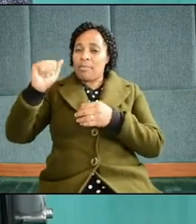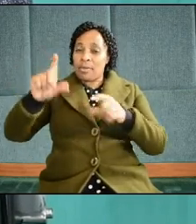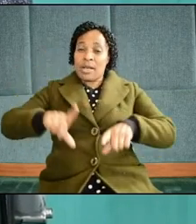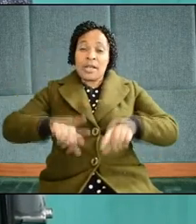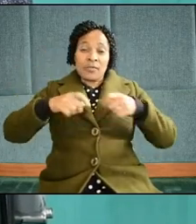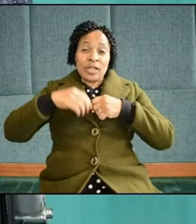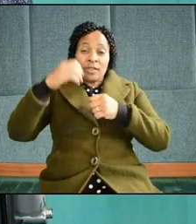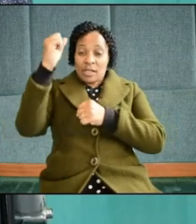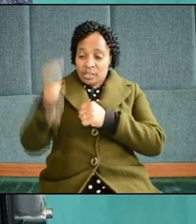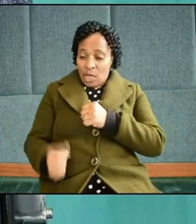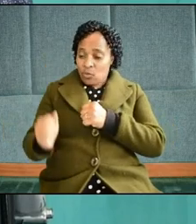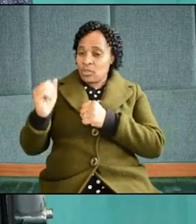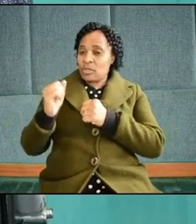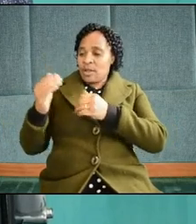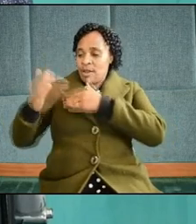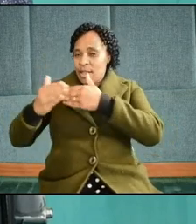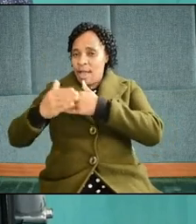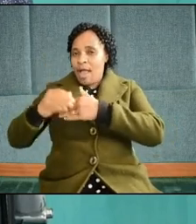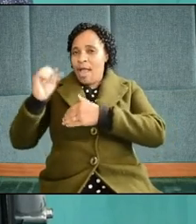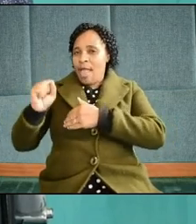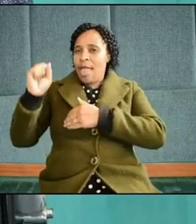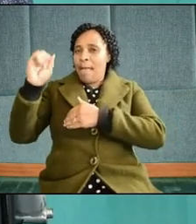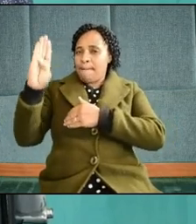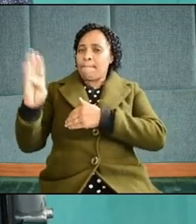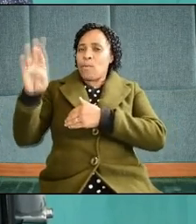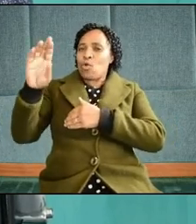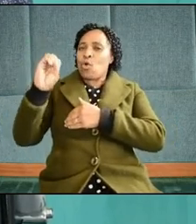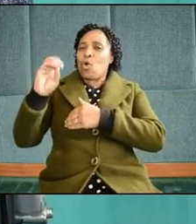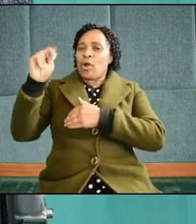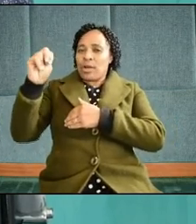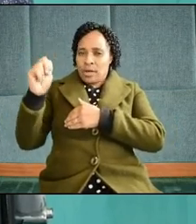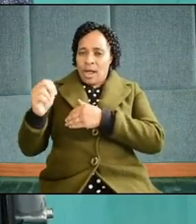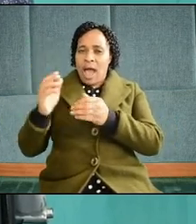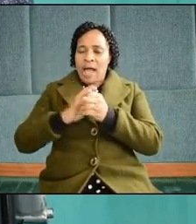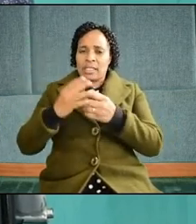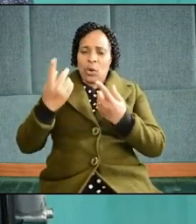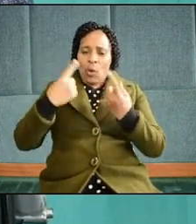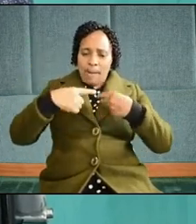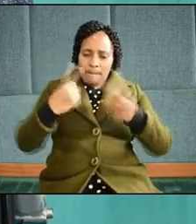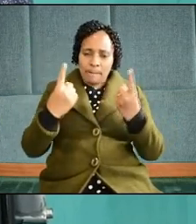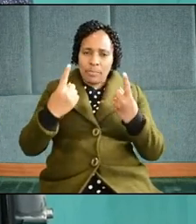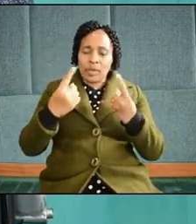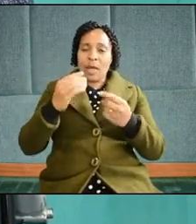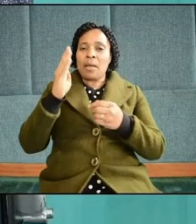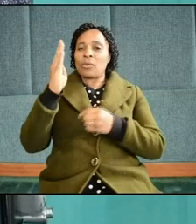near Hebron and were defeated by the Israelites under Joshua.